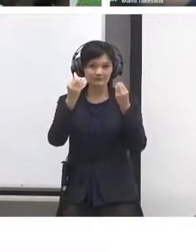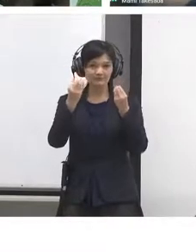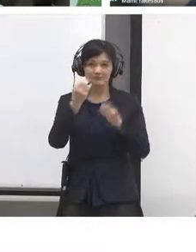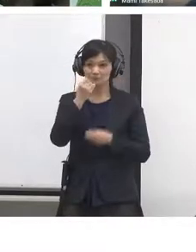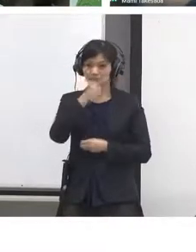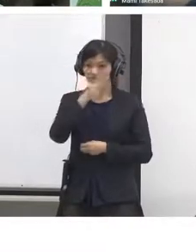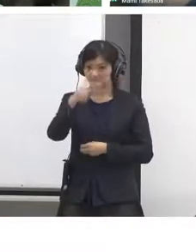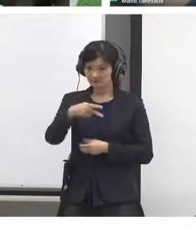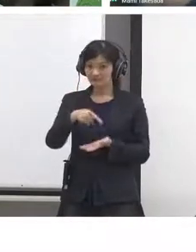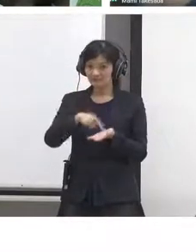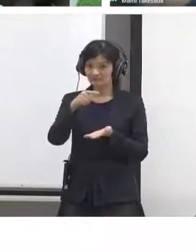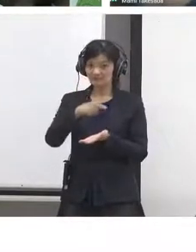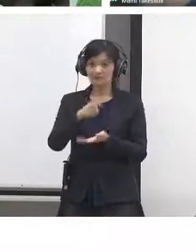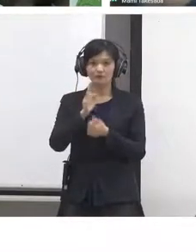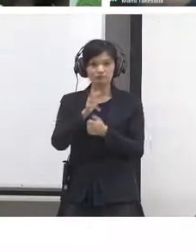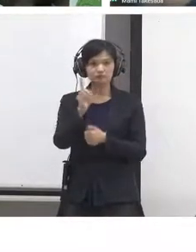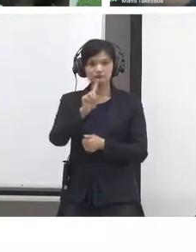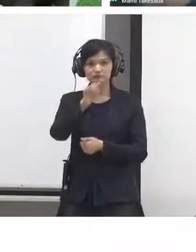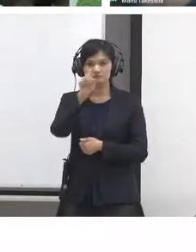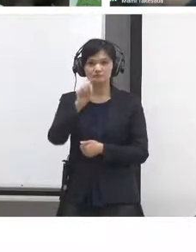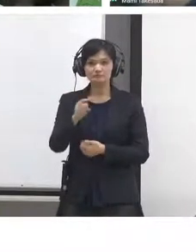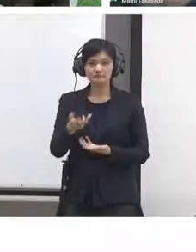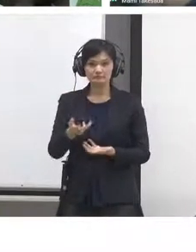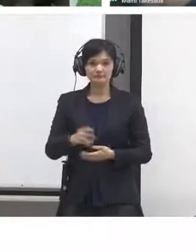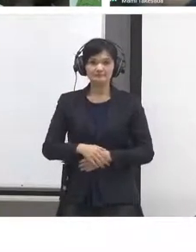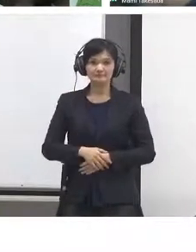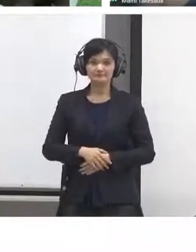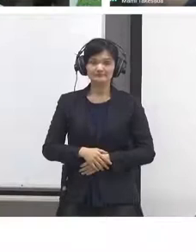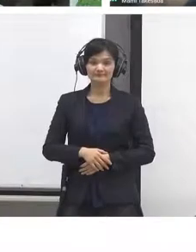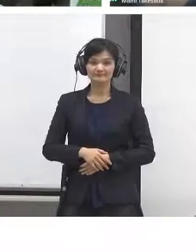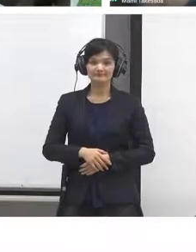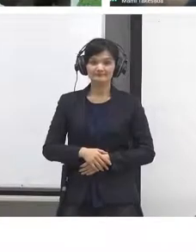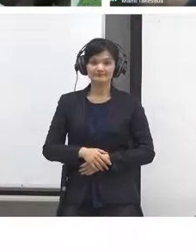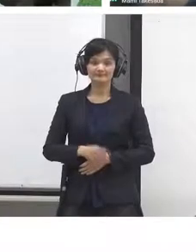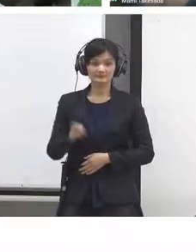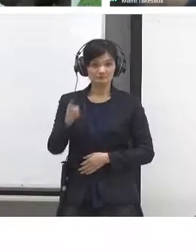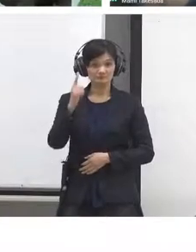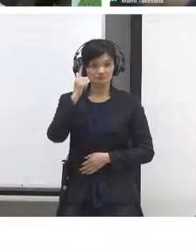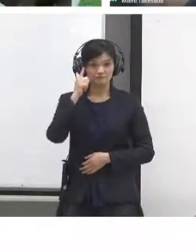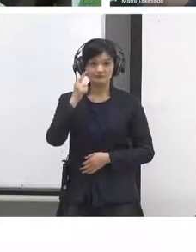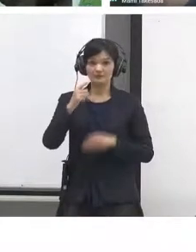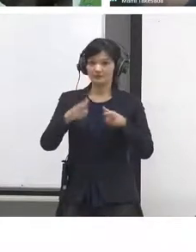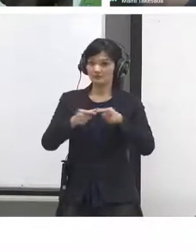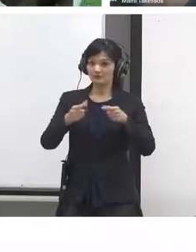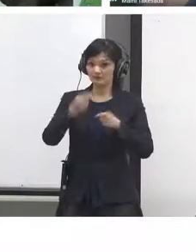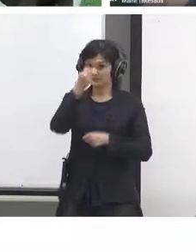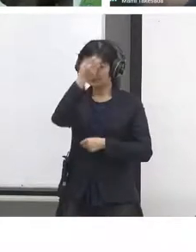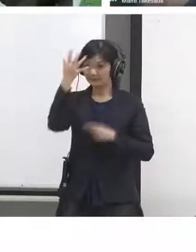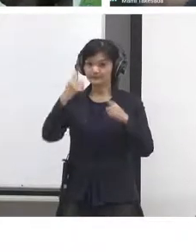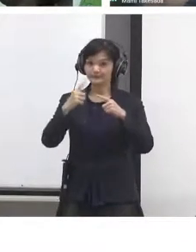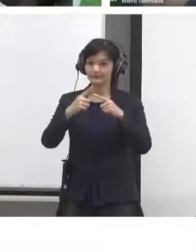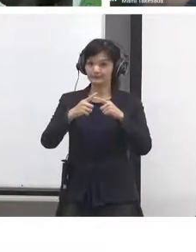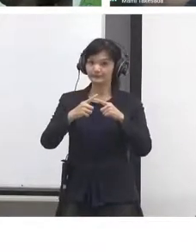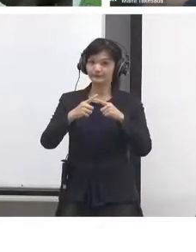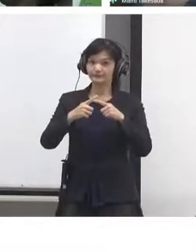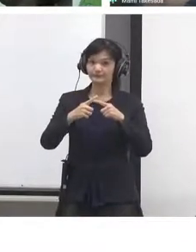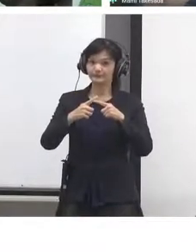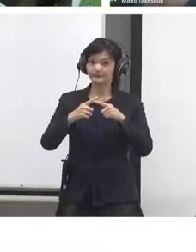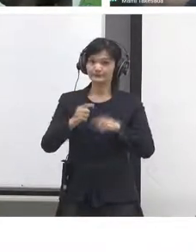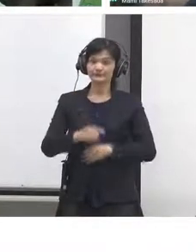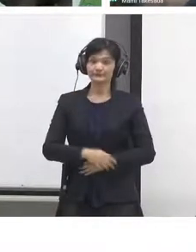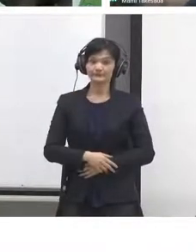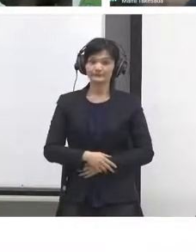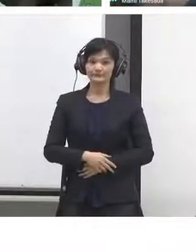Sorry, do you think the young people in Japan, because I saw some new projects like call